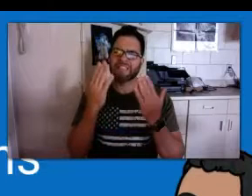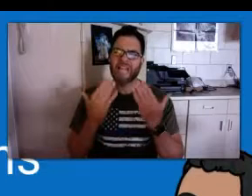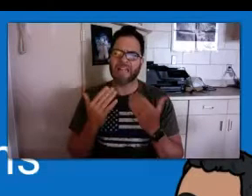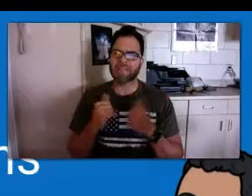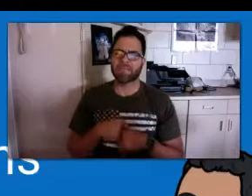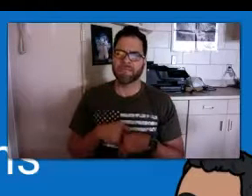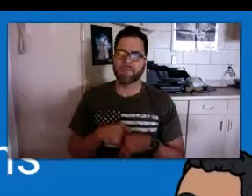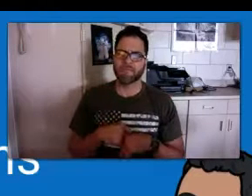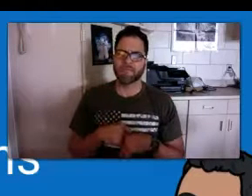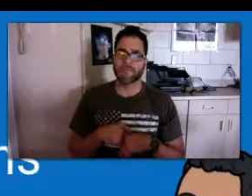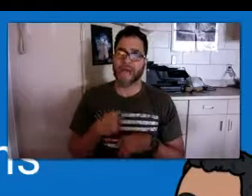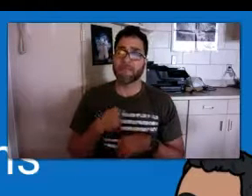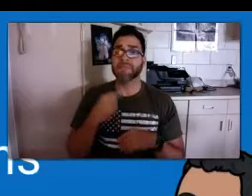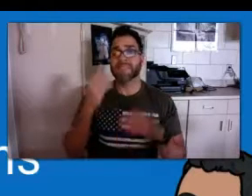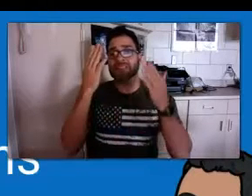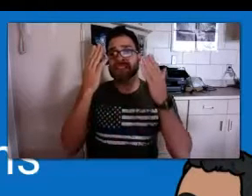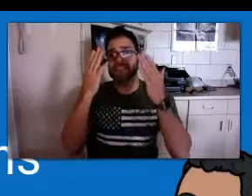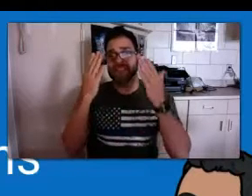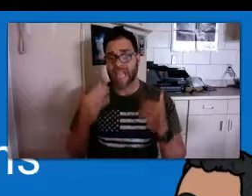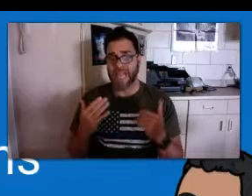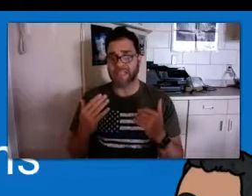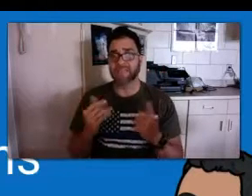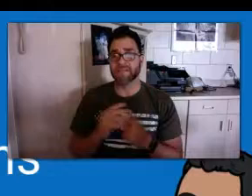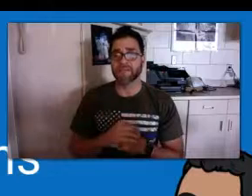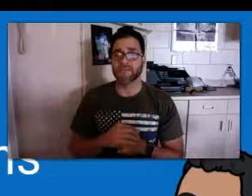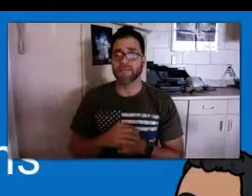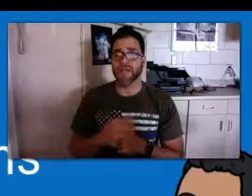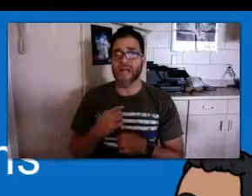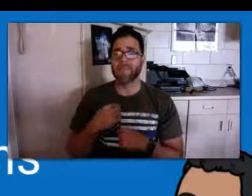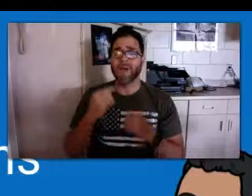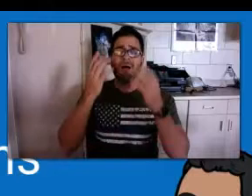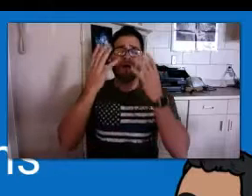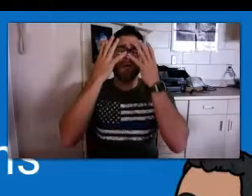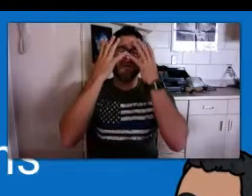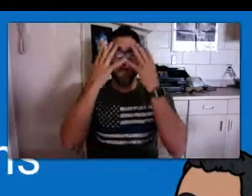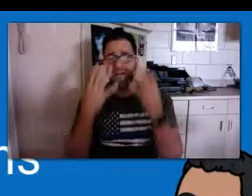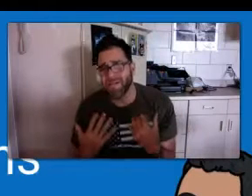Not sad. I'm sad. I'm